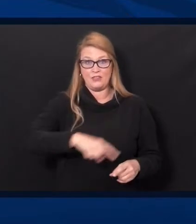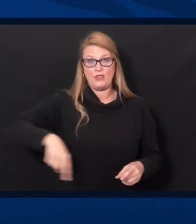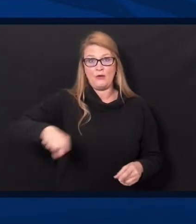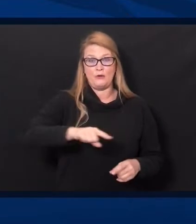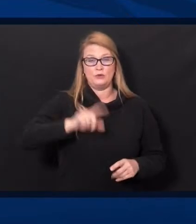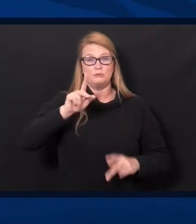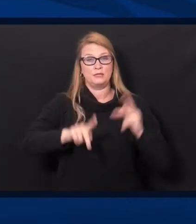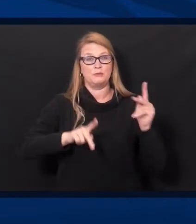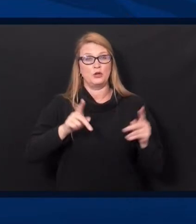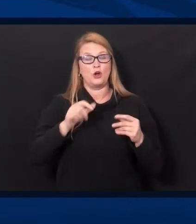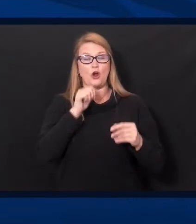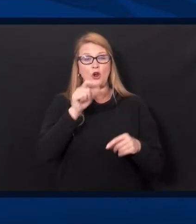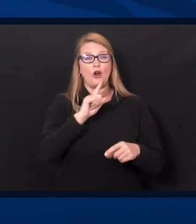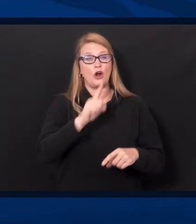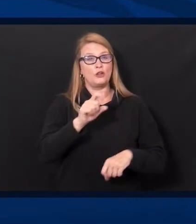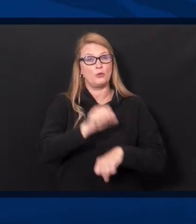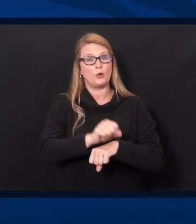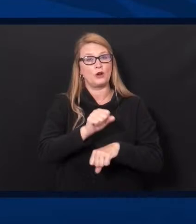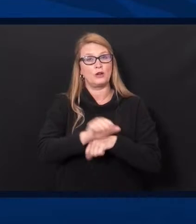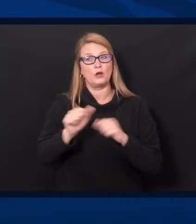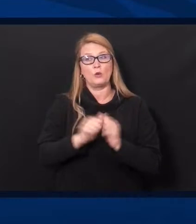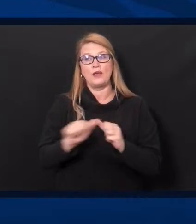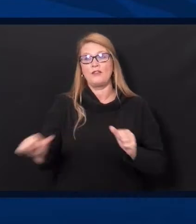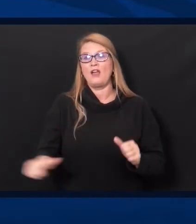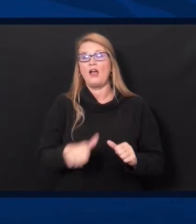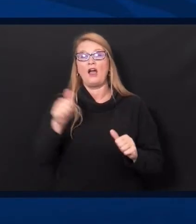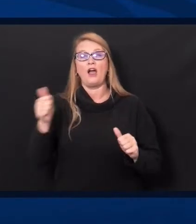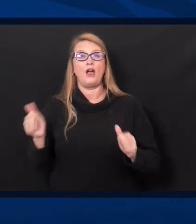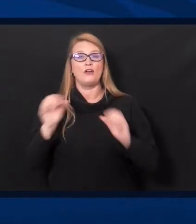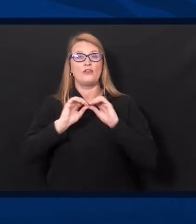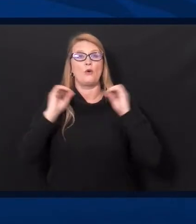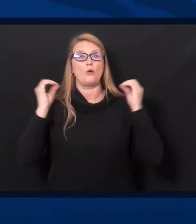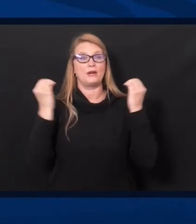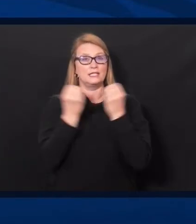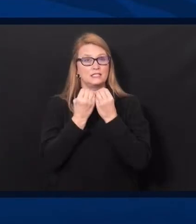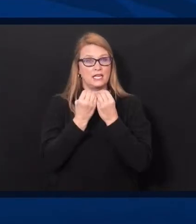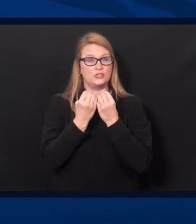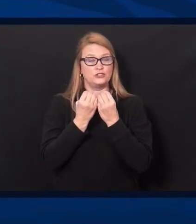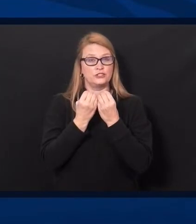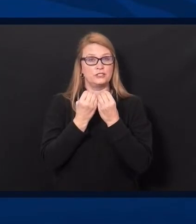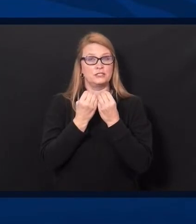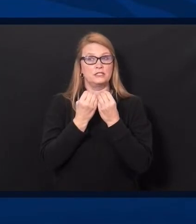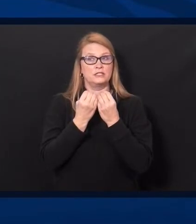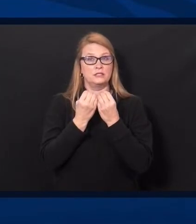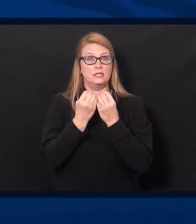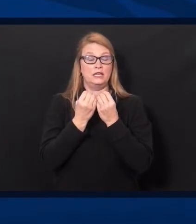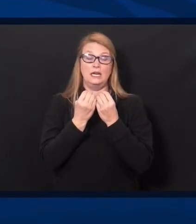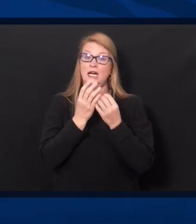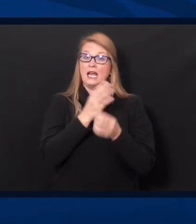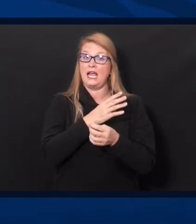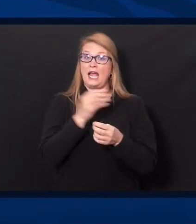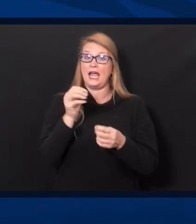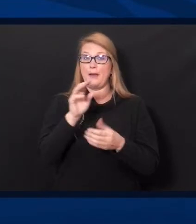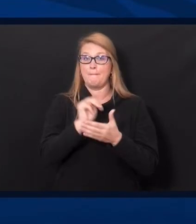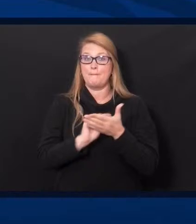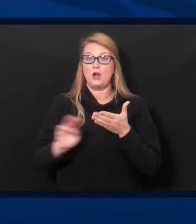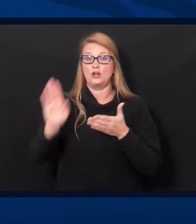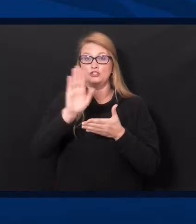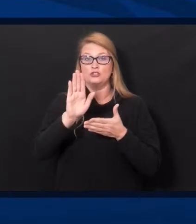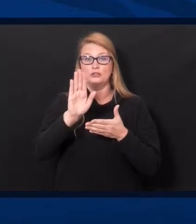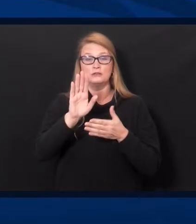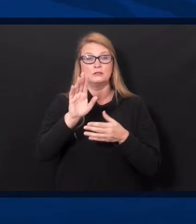I'm wondering if you're working with any other organizations. And namely, are you working with Marshall